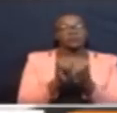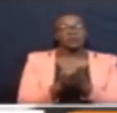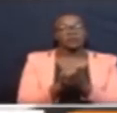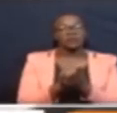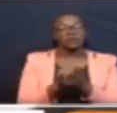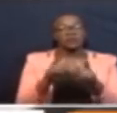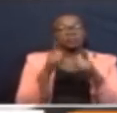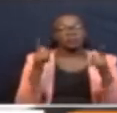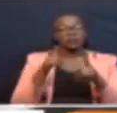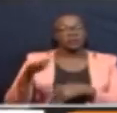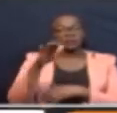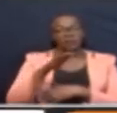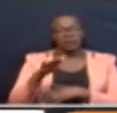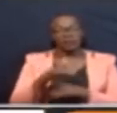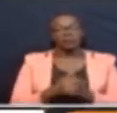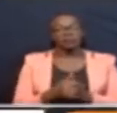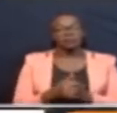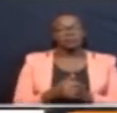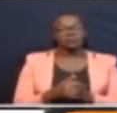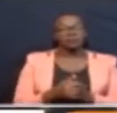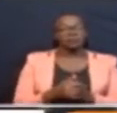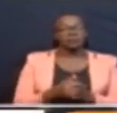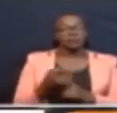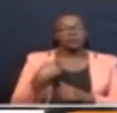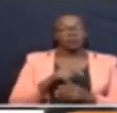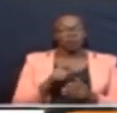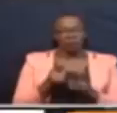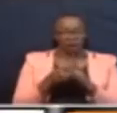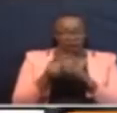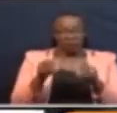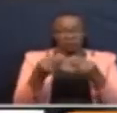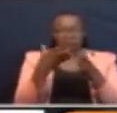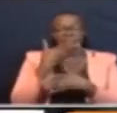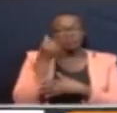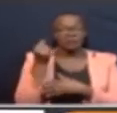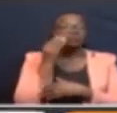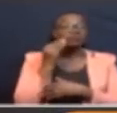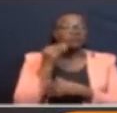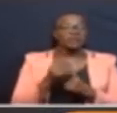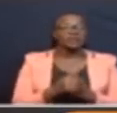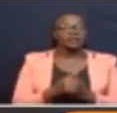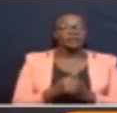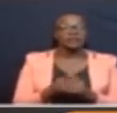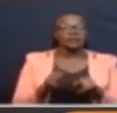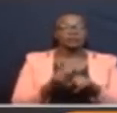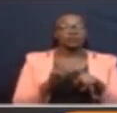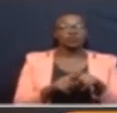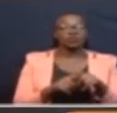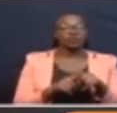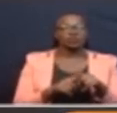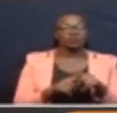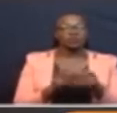a broader geographic coverage. The strategy in itself to give the best experience in town and